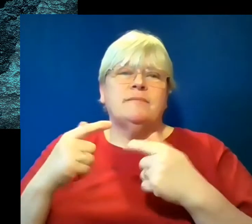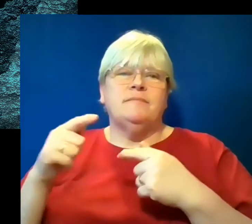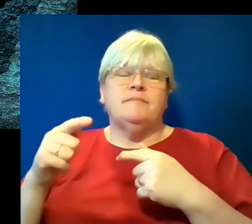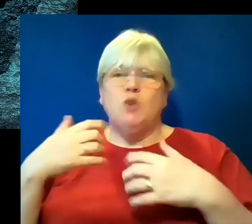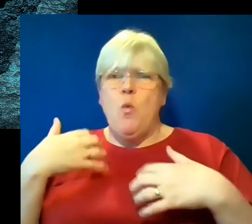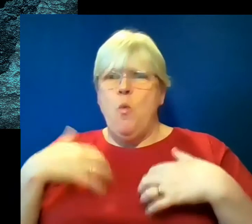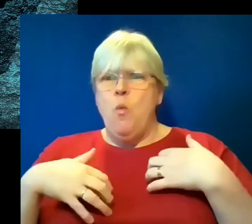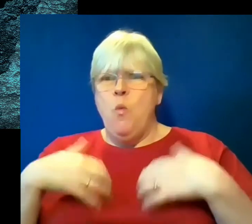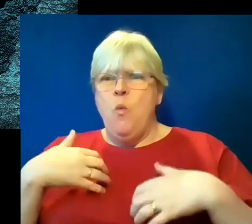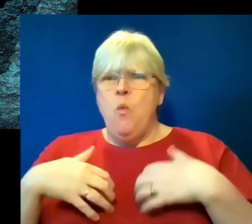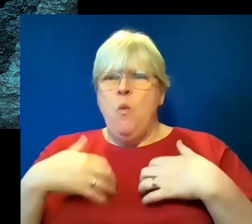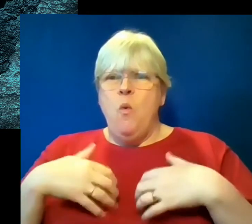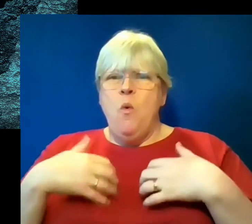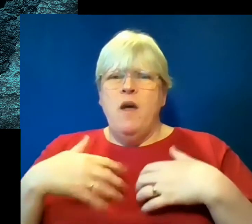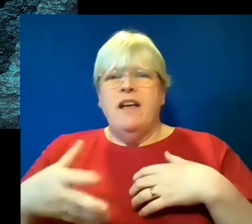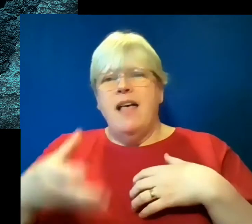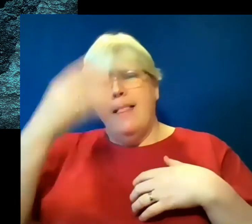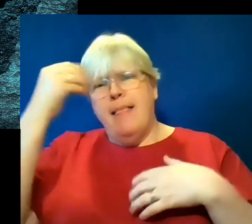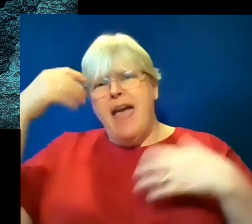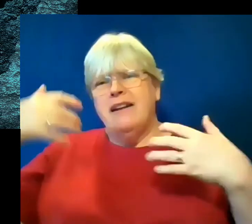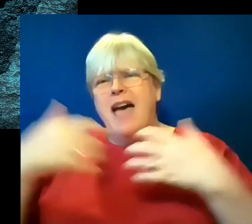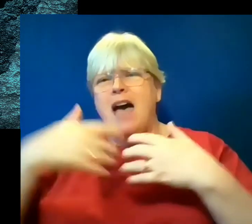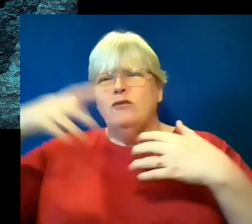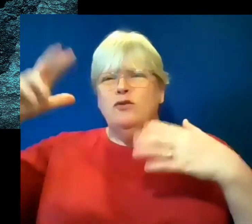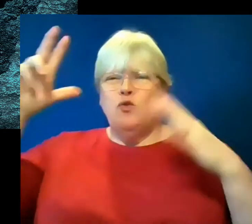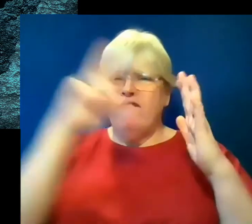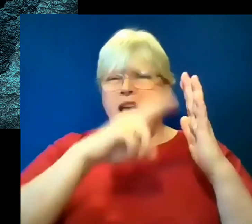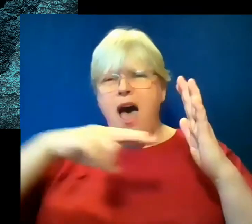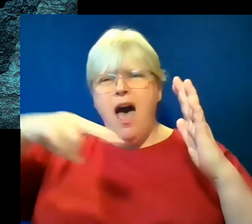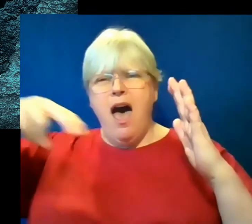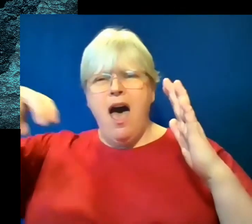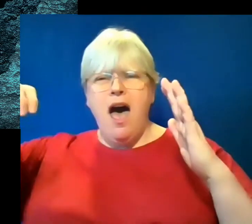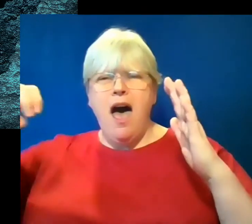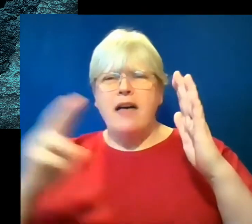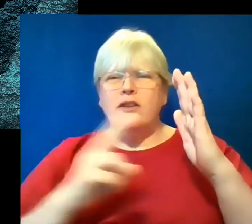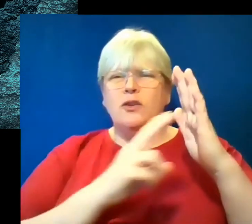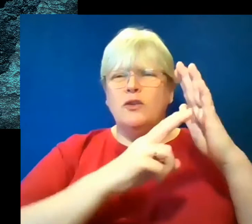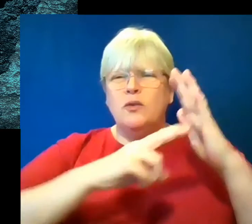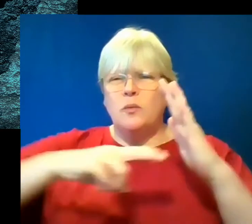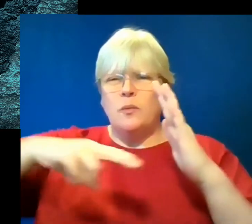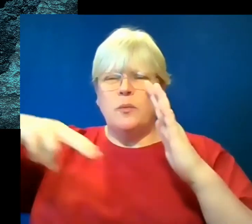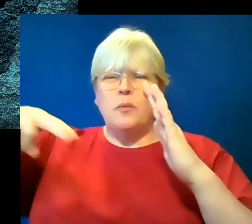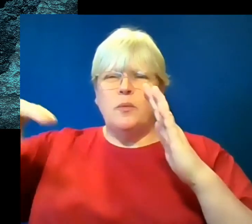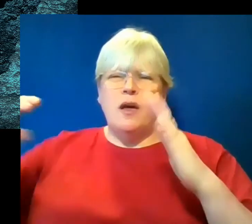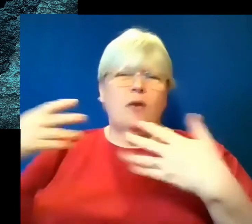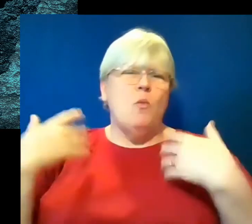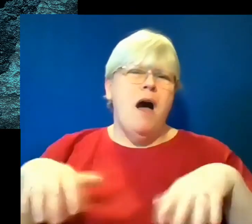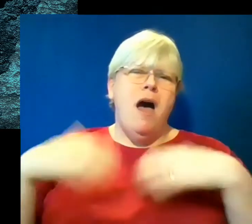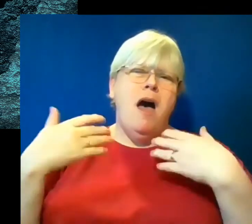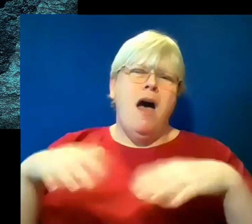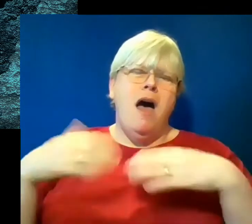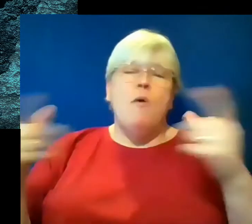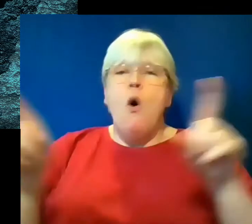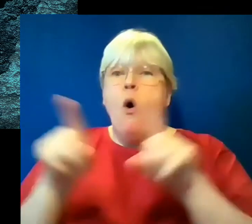it, that you learn how to fly, and they catch you and you go flying in their arms over through the air. I